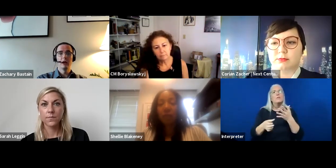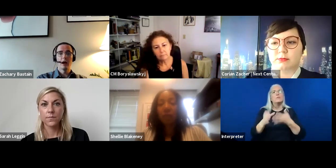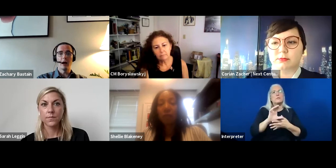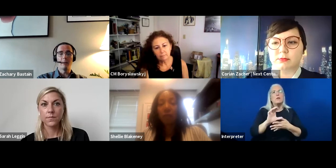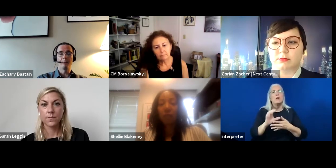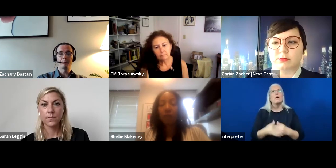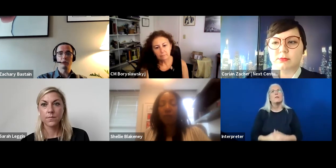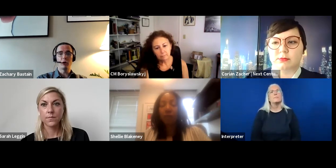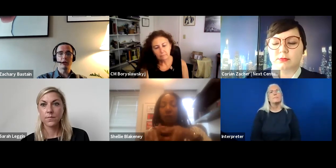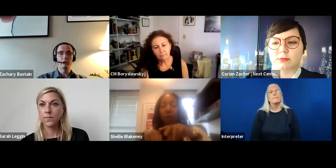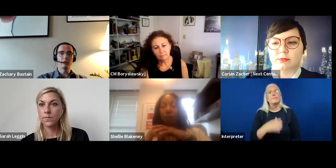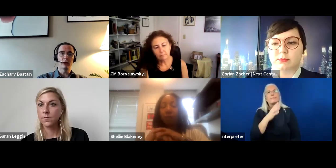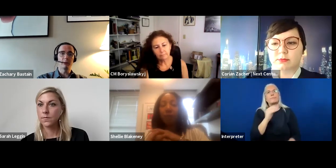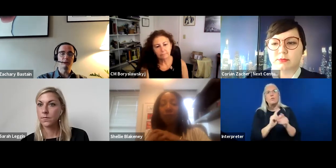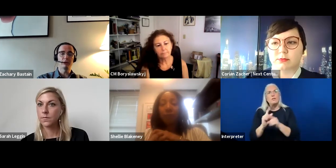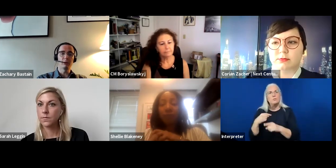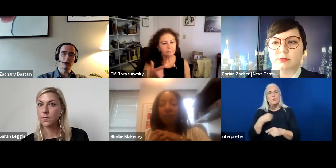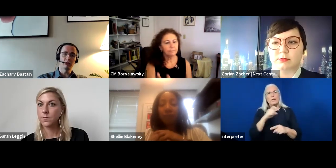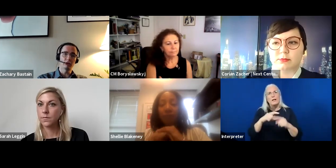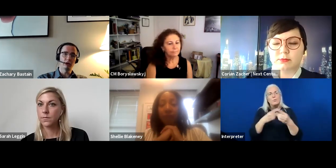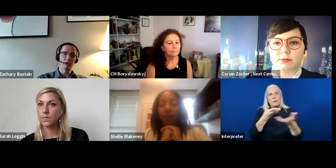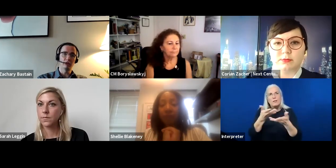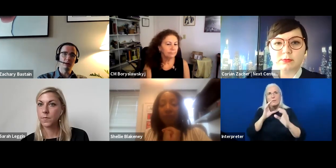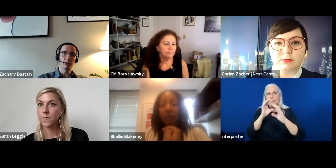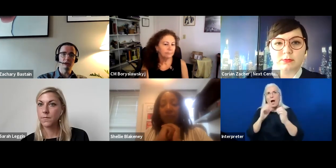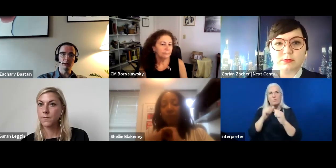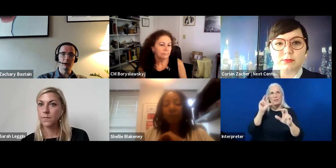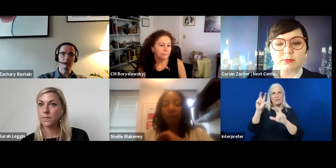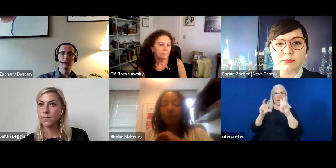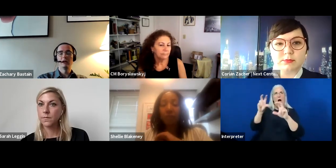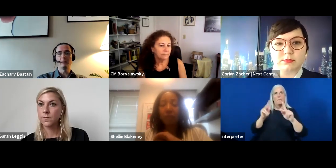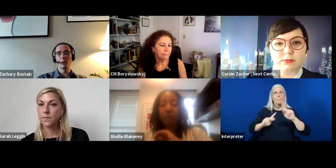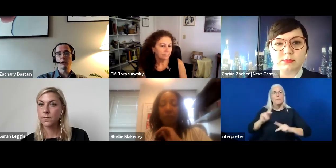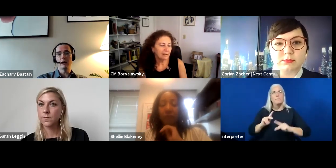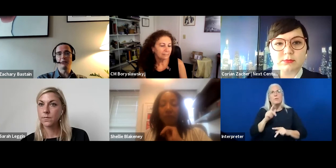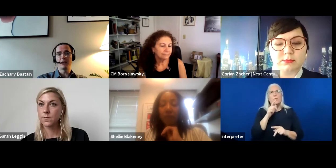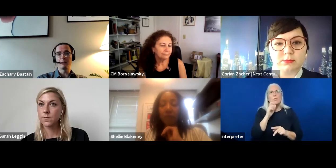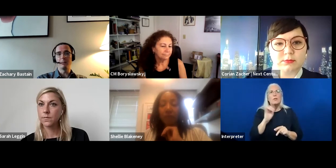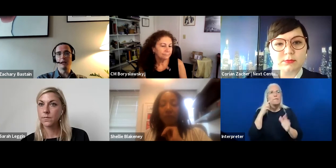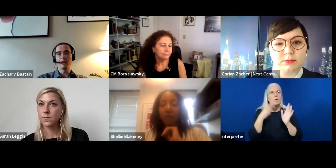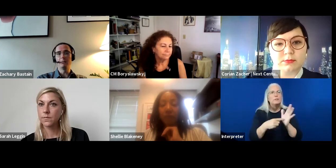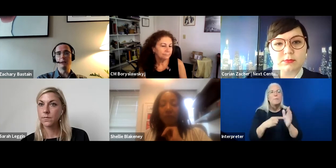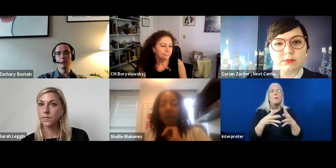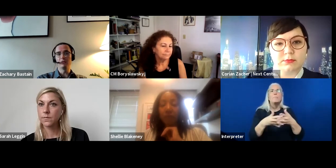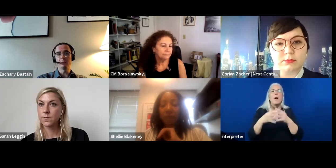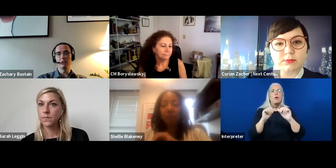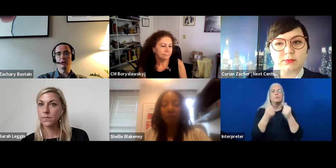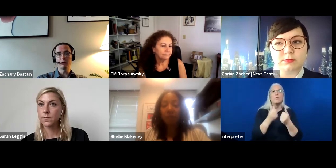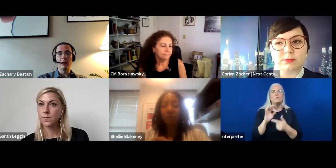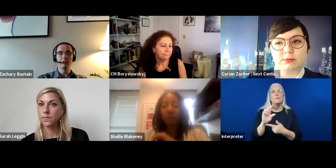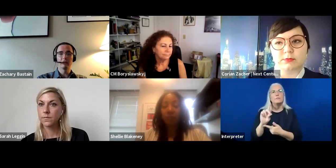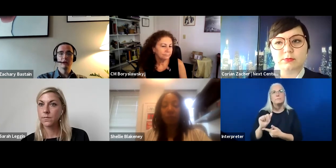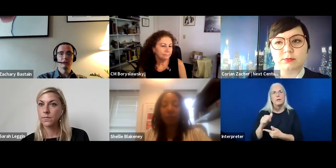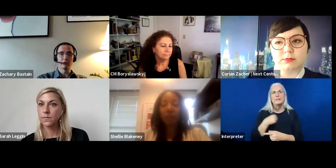communities. Talking to example for the American Association of People with Disabilities, they pointed out that many people with disabilities